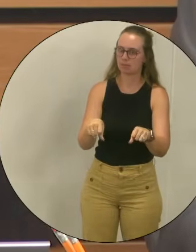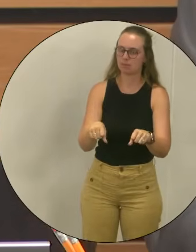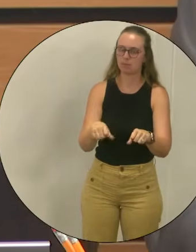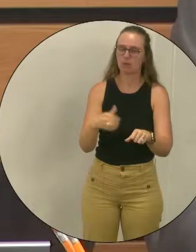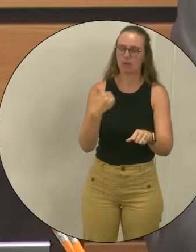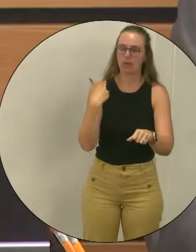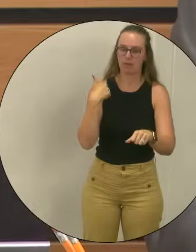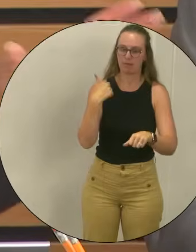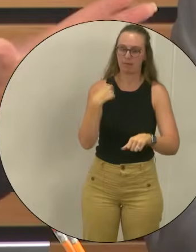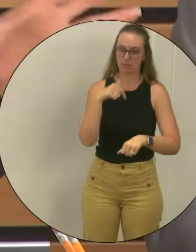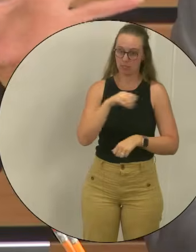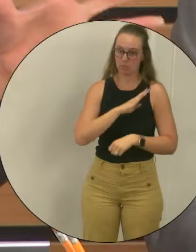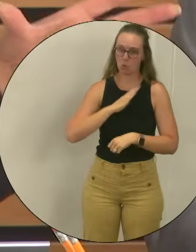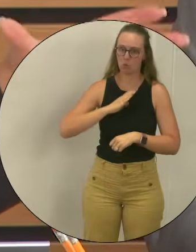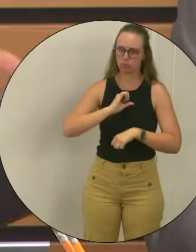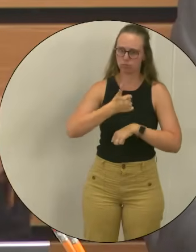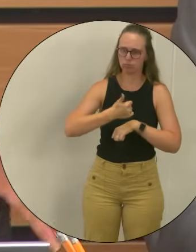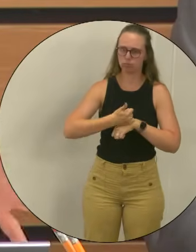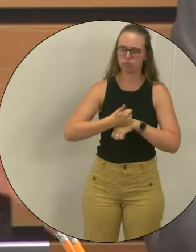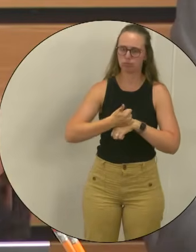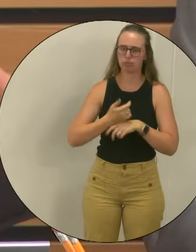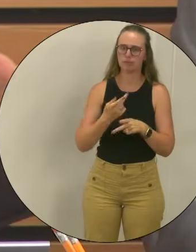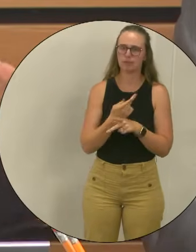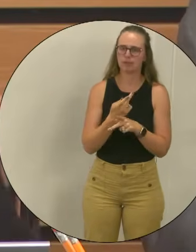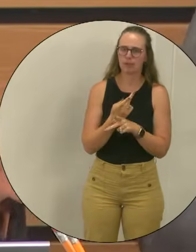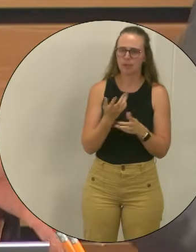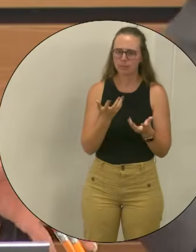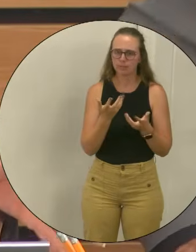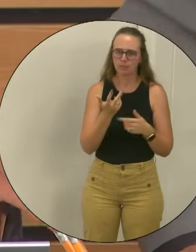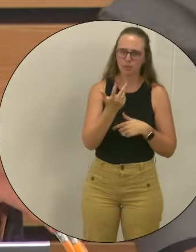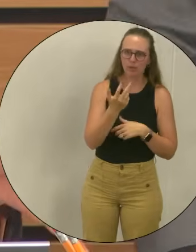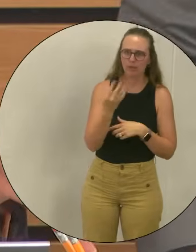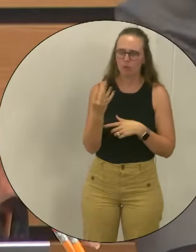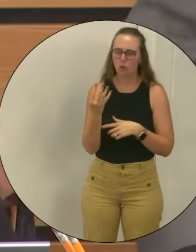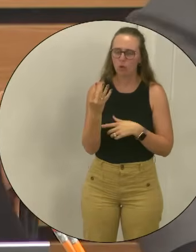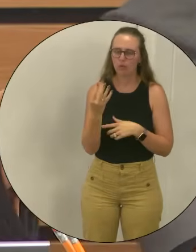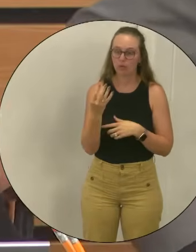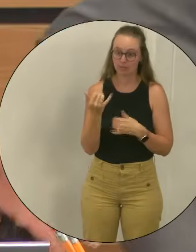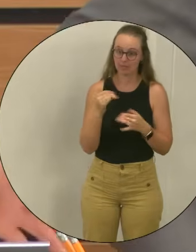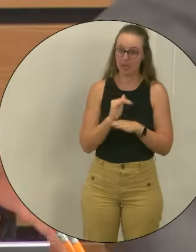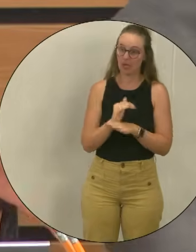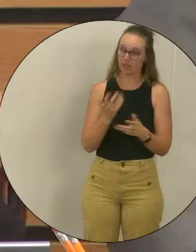this board determine, 3,